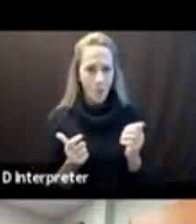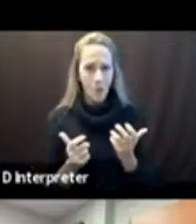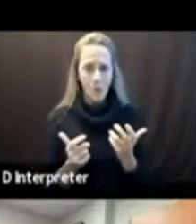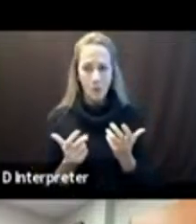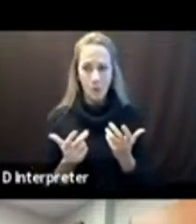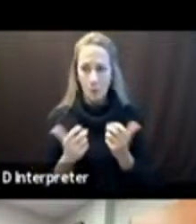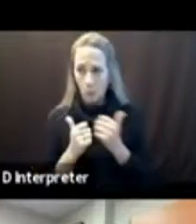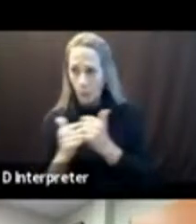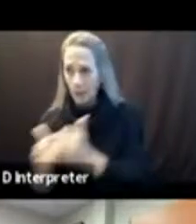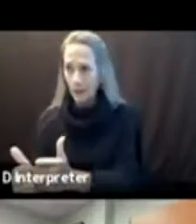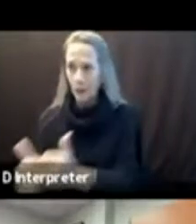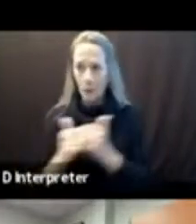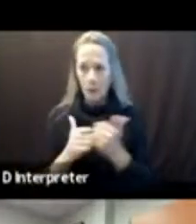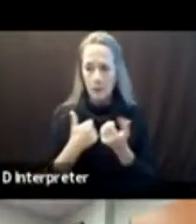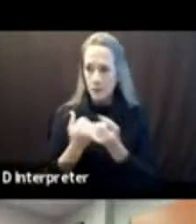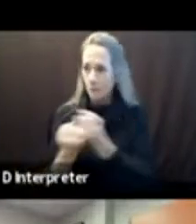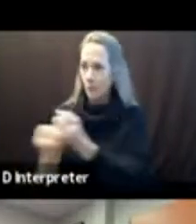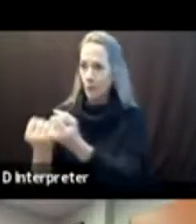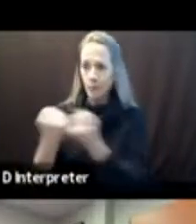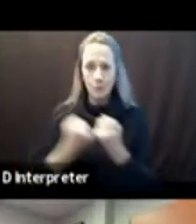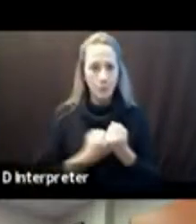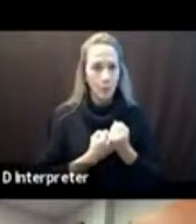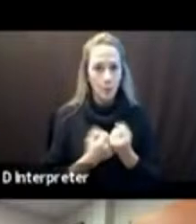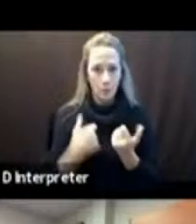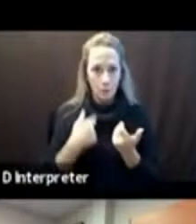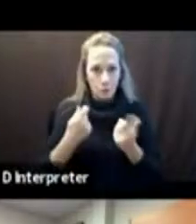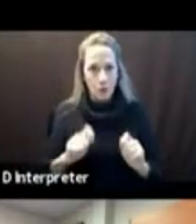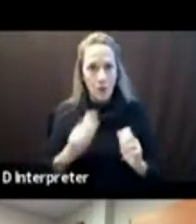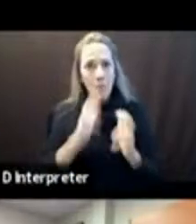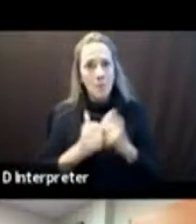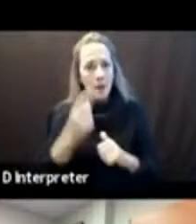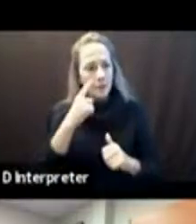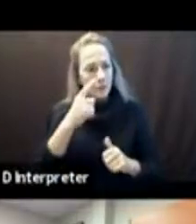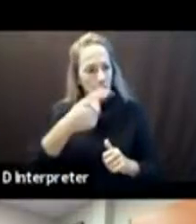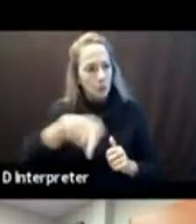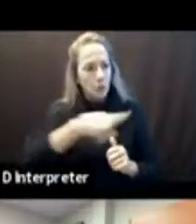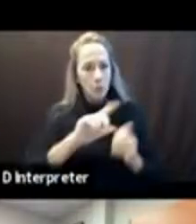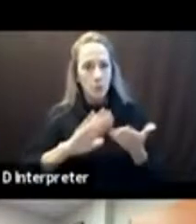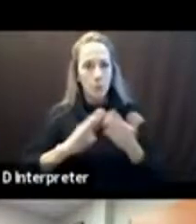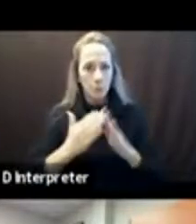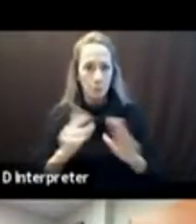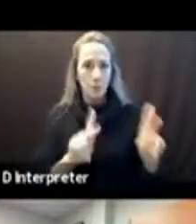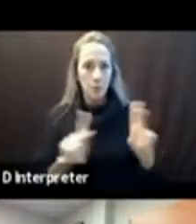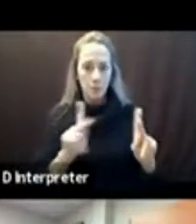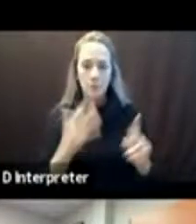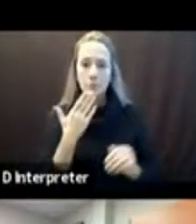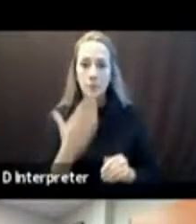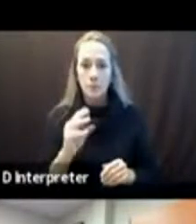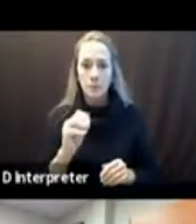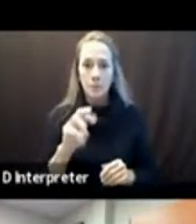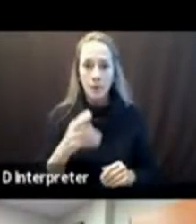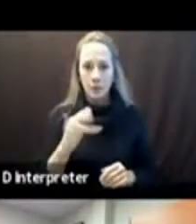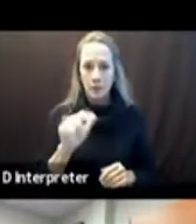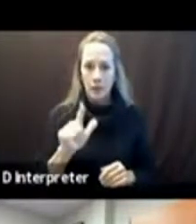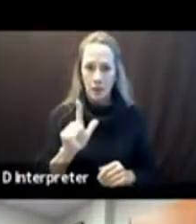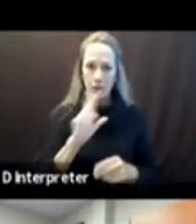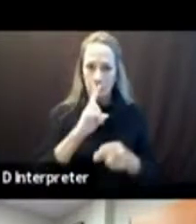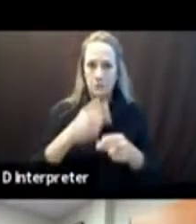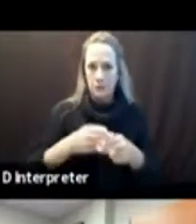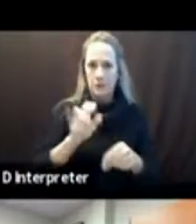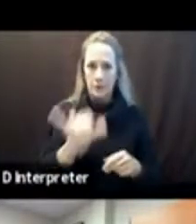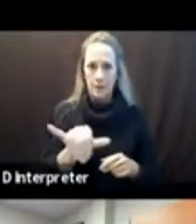Commission, trying to do the best for our community. So I do commend Mr. Hill for bringing that forward, and just want to state that up